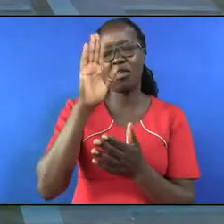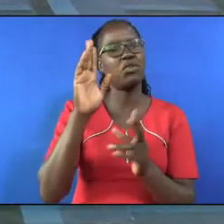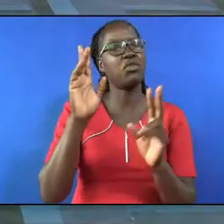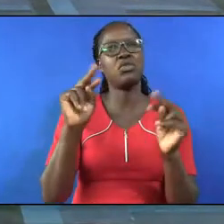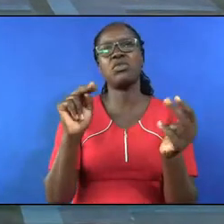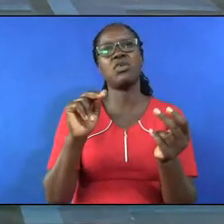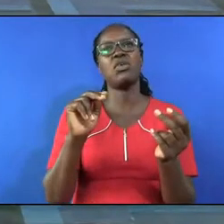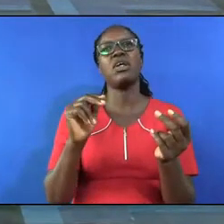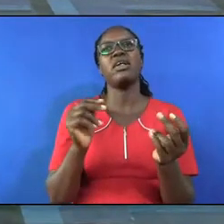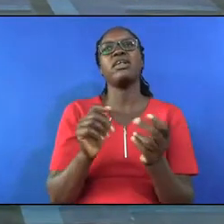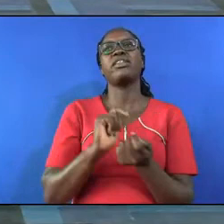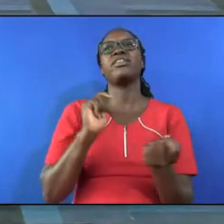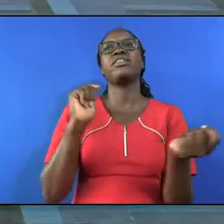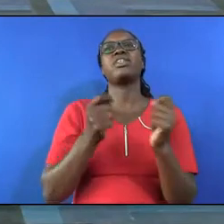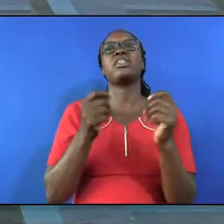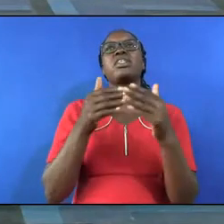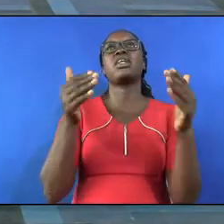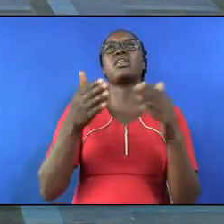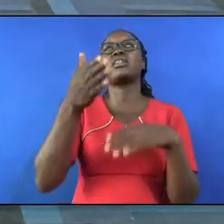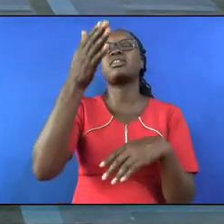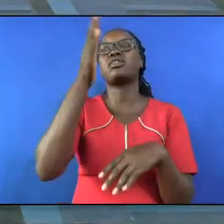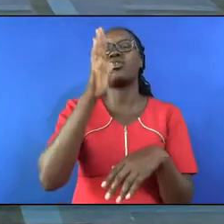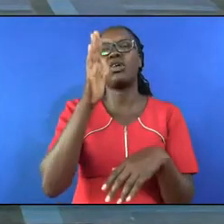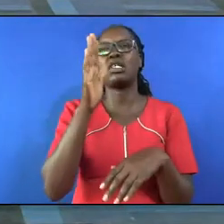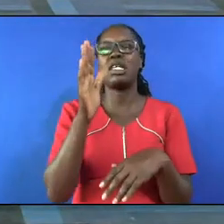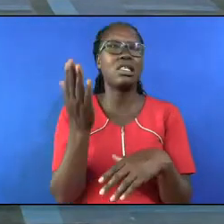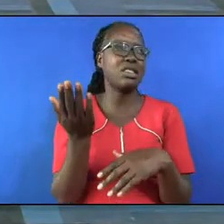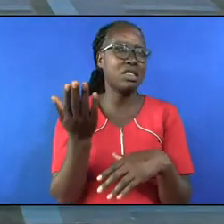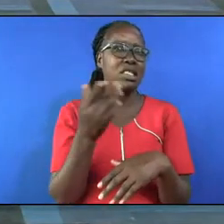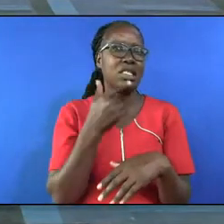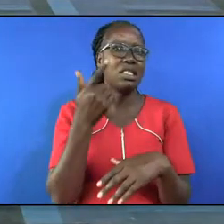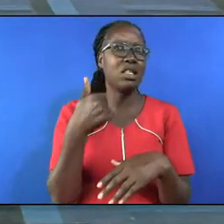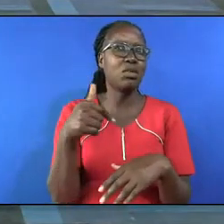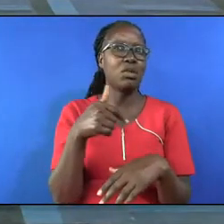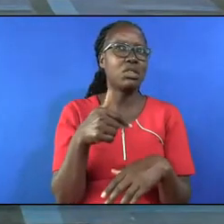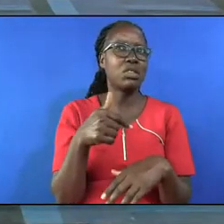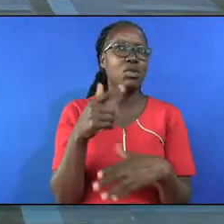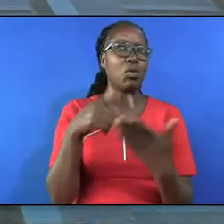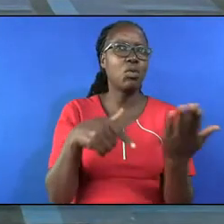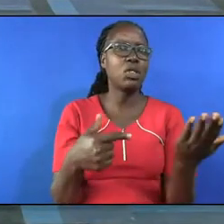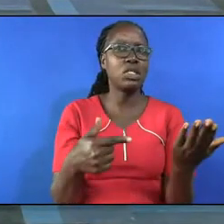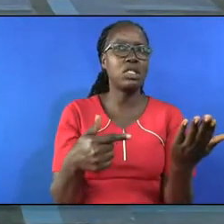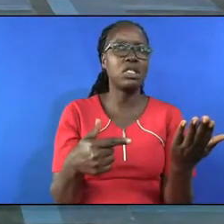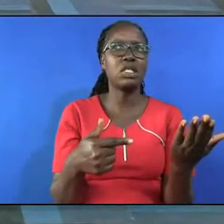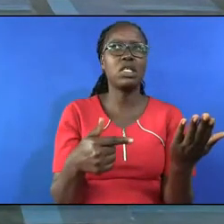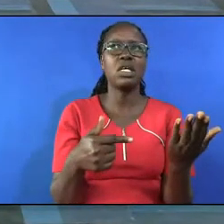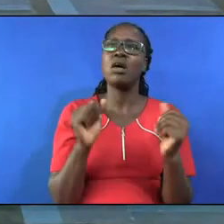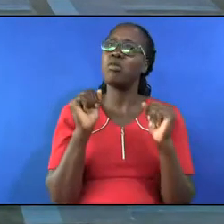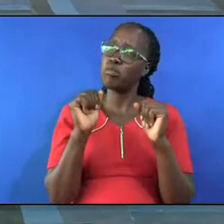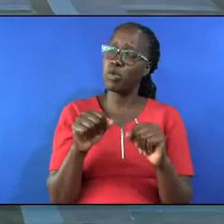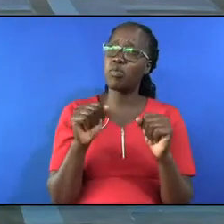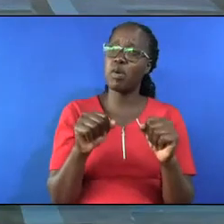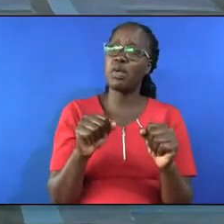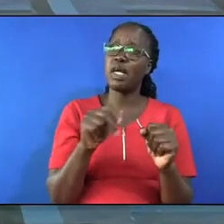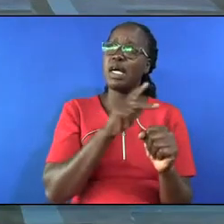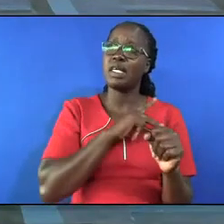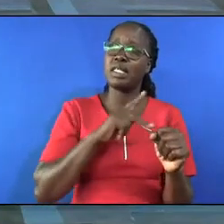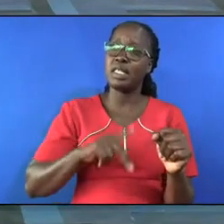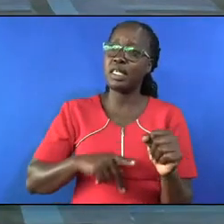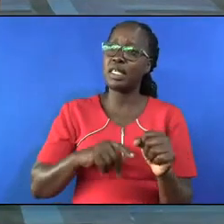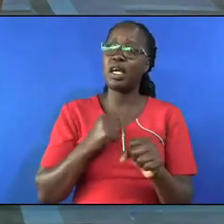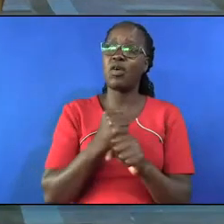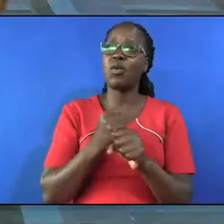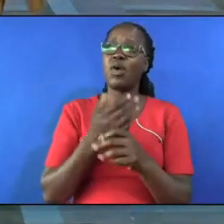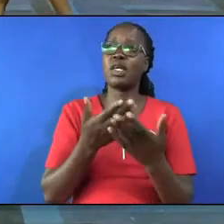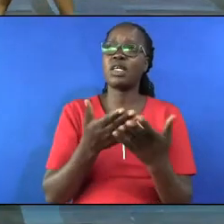his back against God. And what does this tell us? That probably the king was just doing these